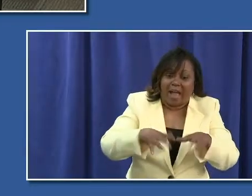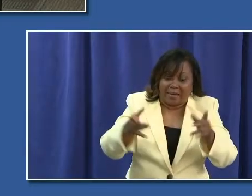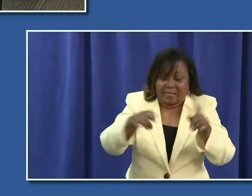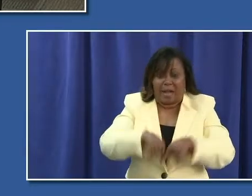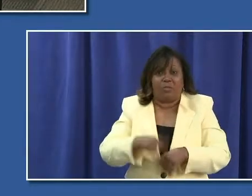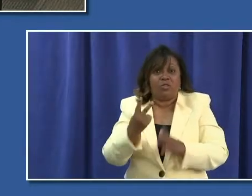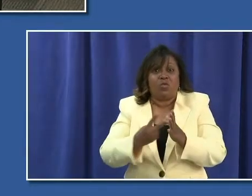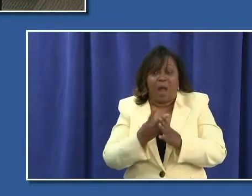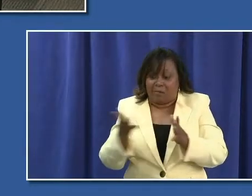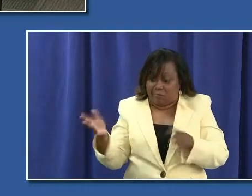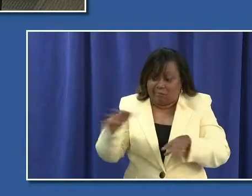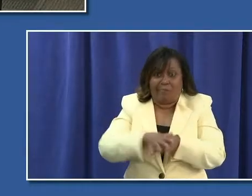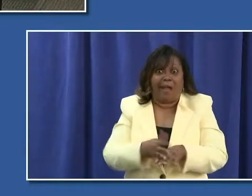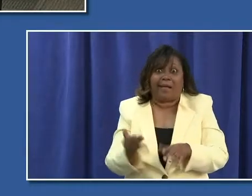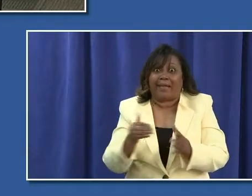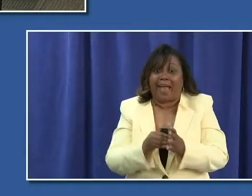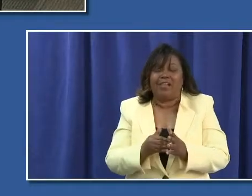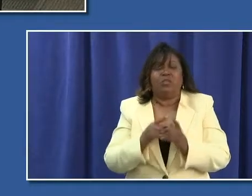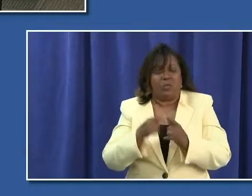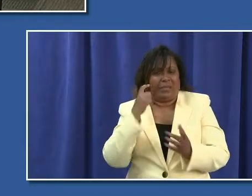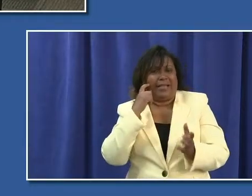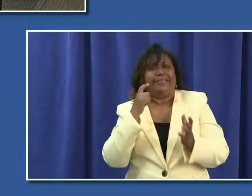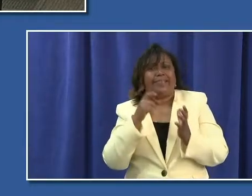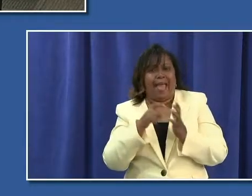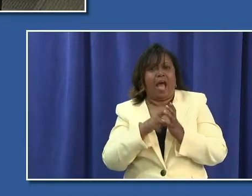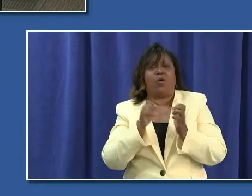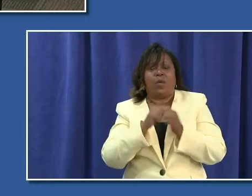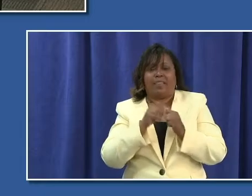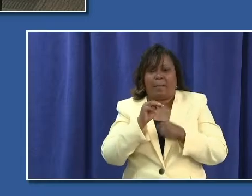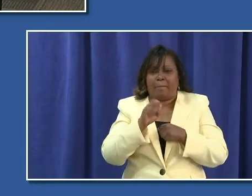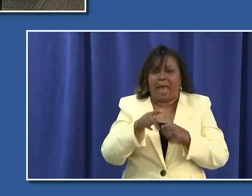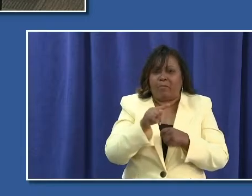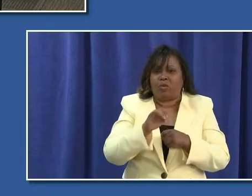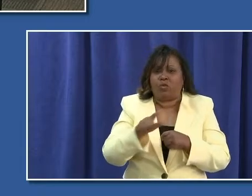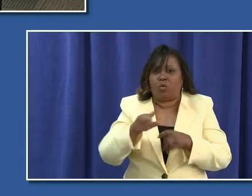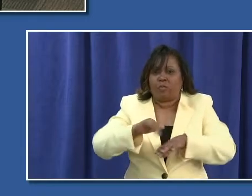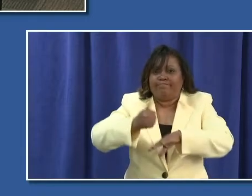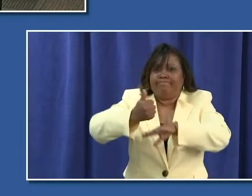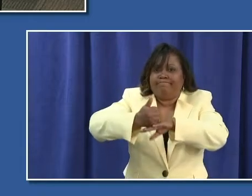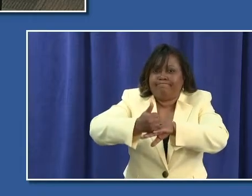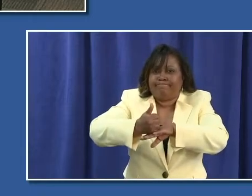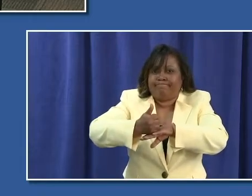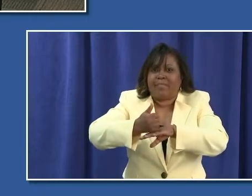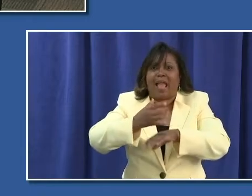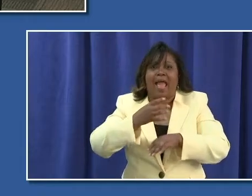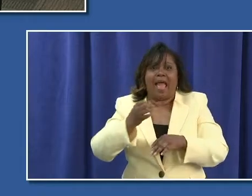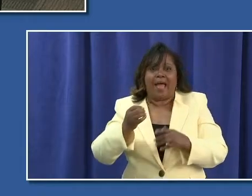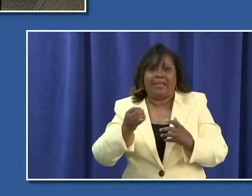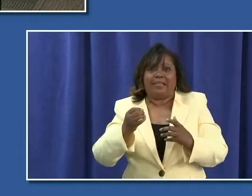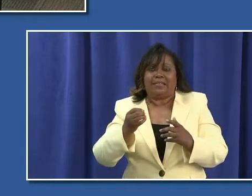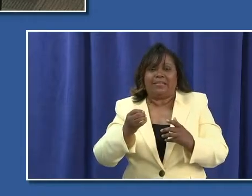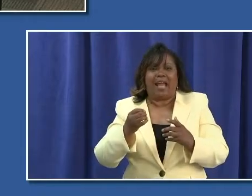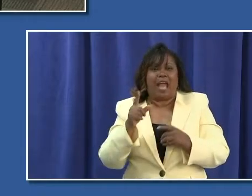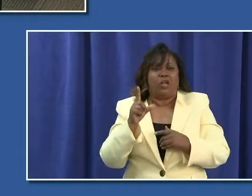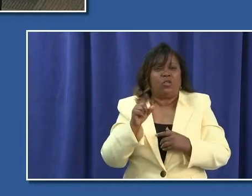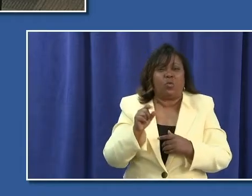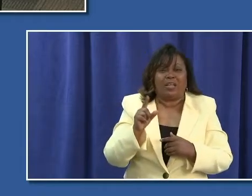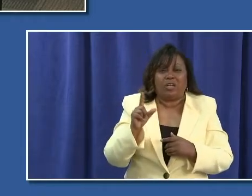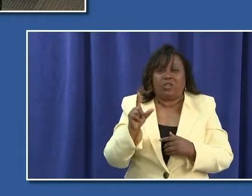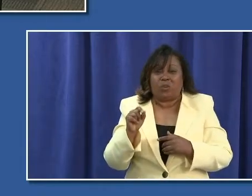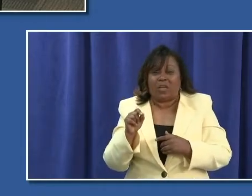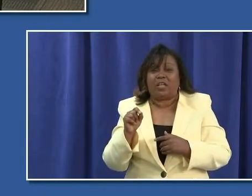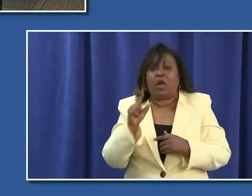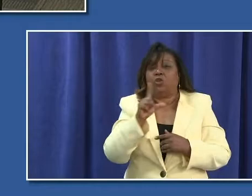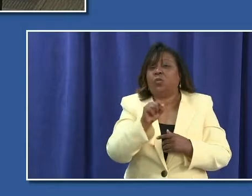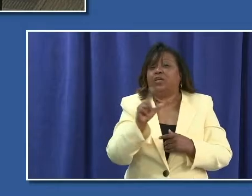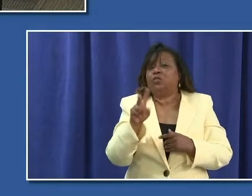in 2 hours. So we can tell with our mapping tool that we've put in place, and in 2022 we'll